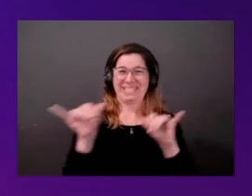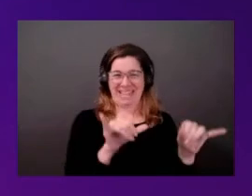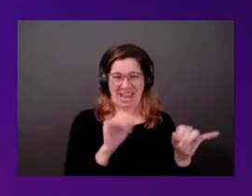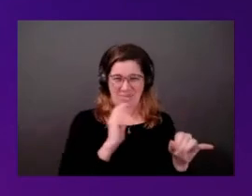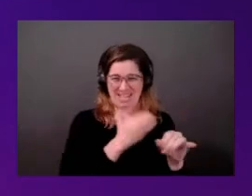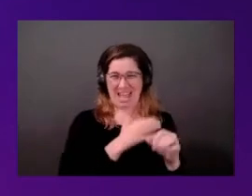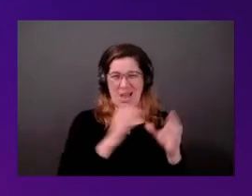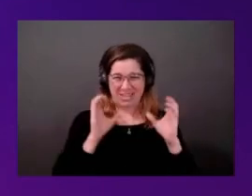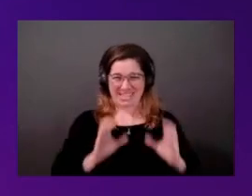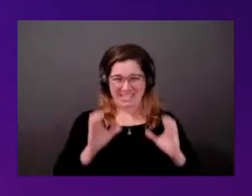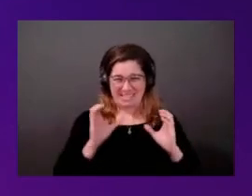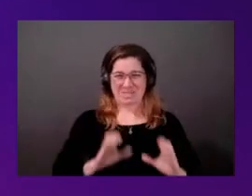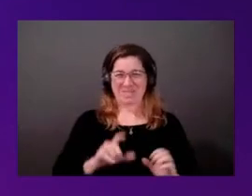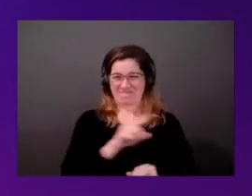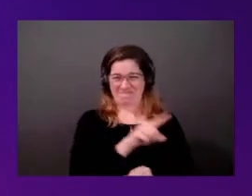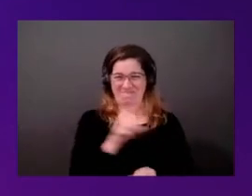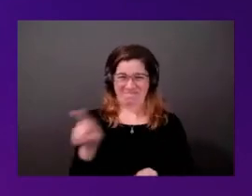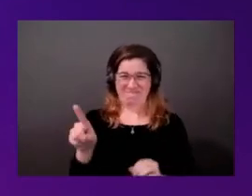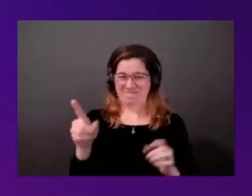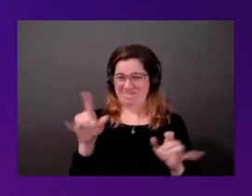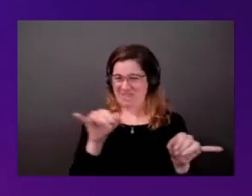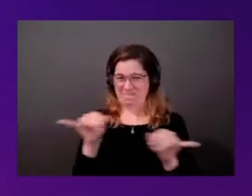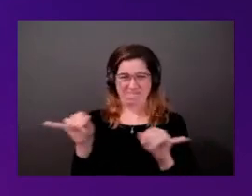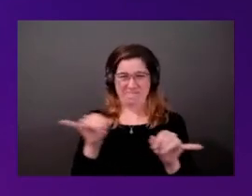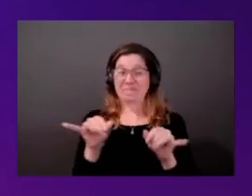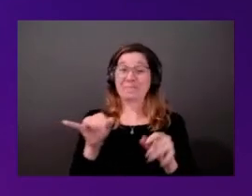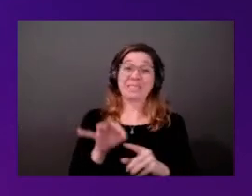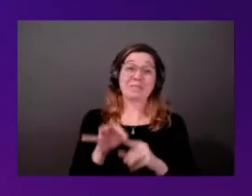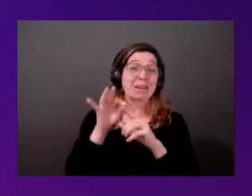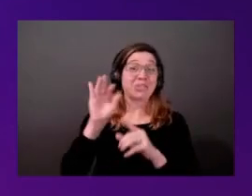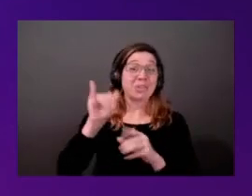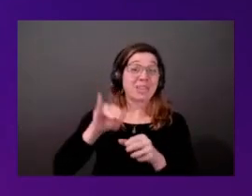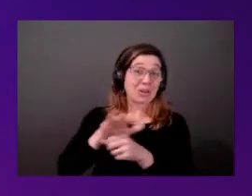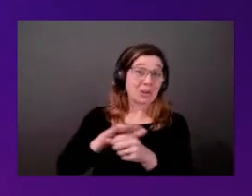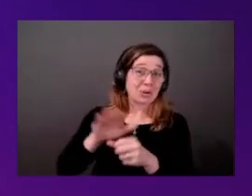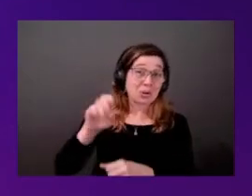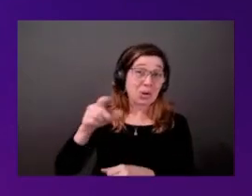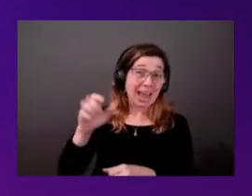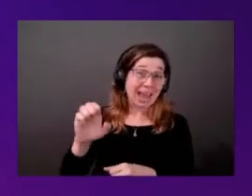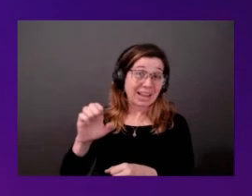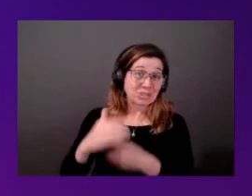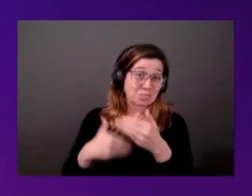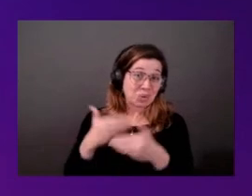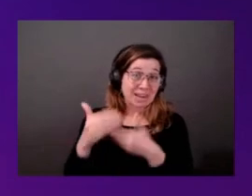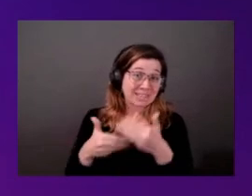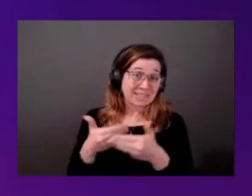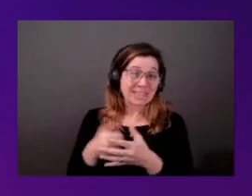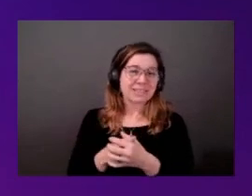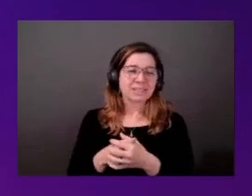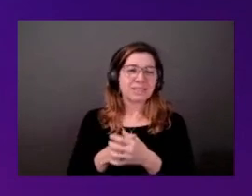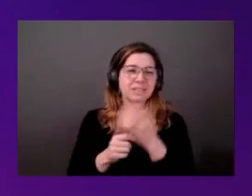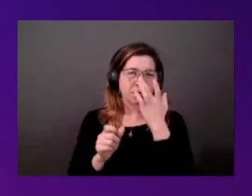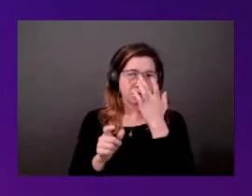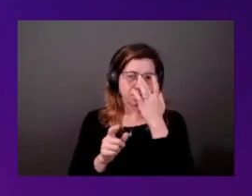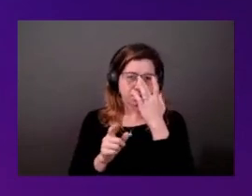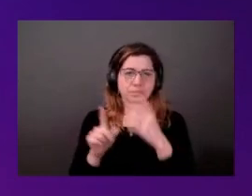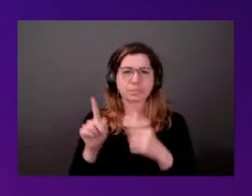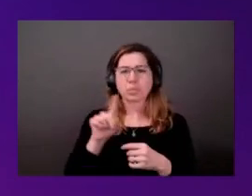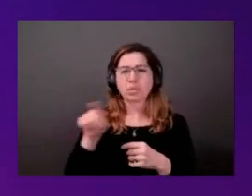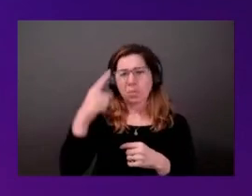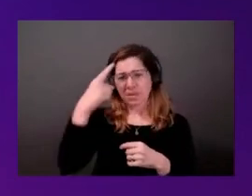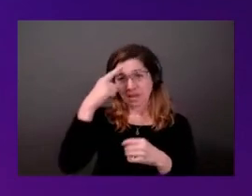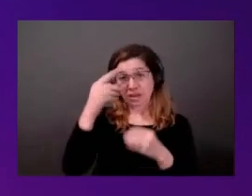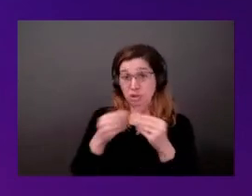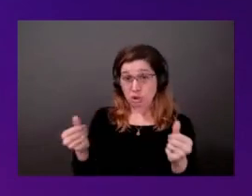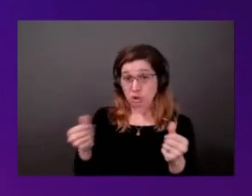to, especially in the disconnected and the local edge processing. So where do you think this solution is going to evolve